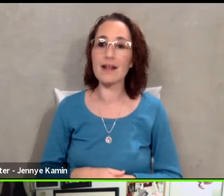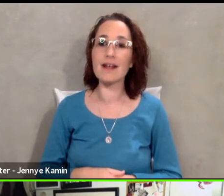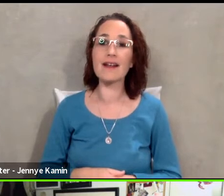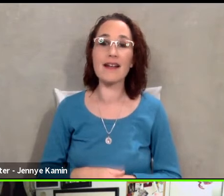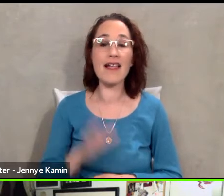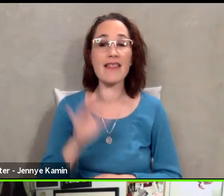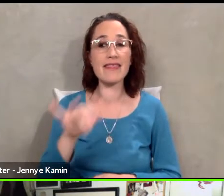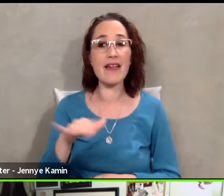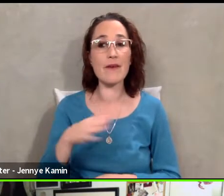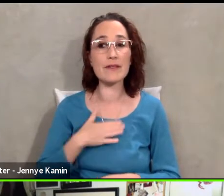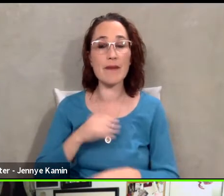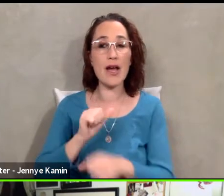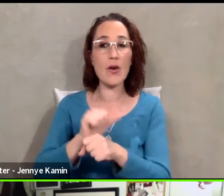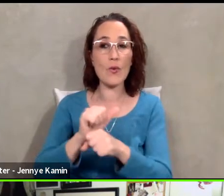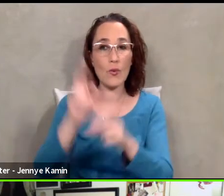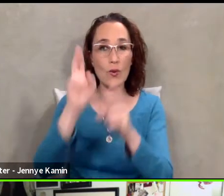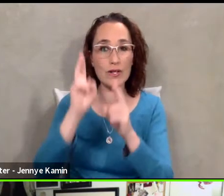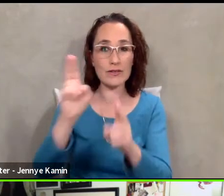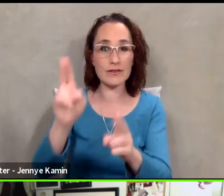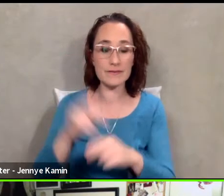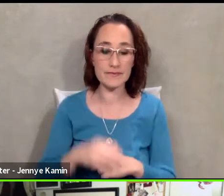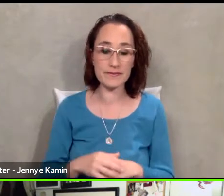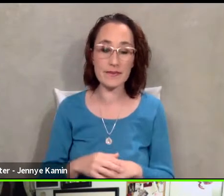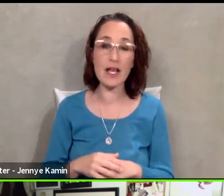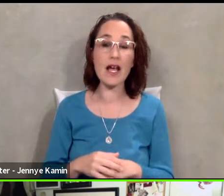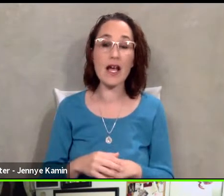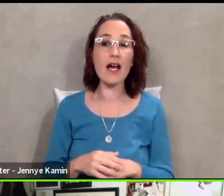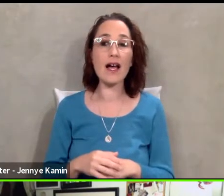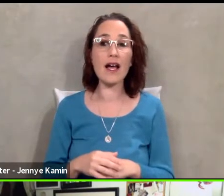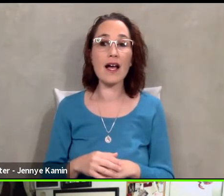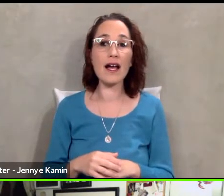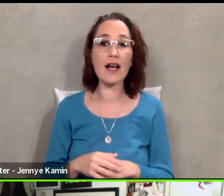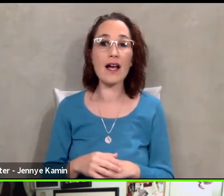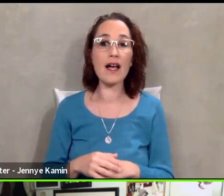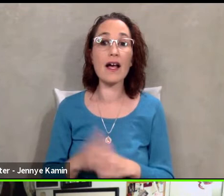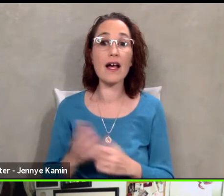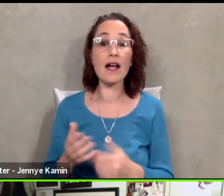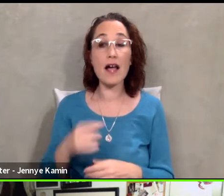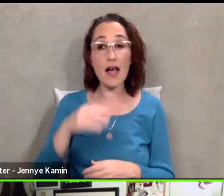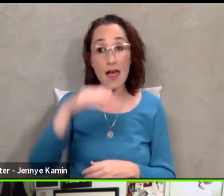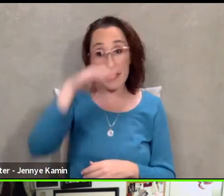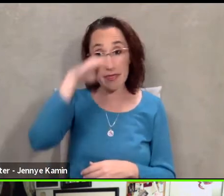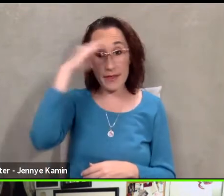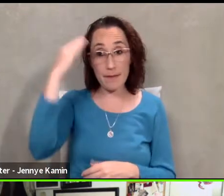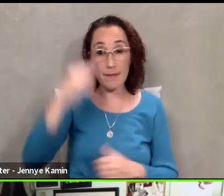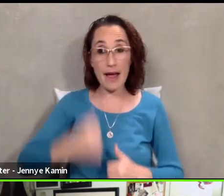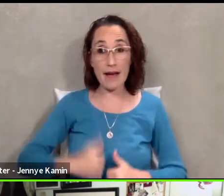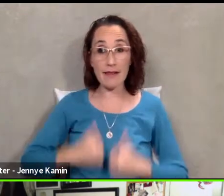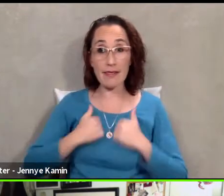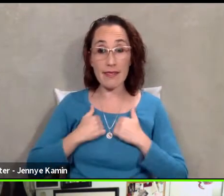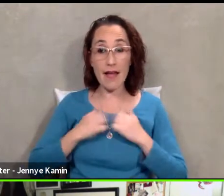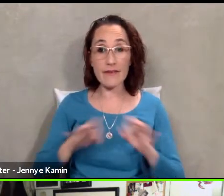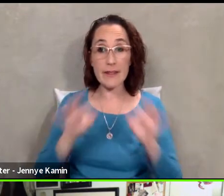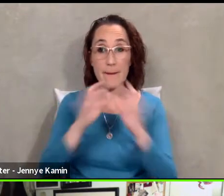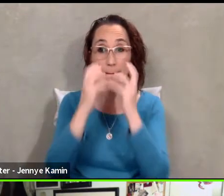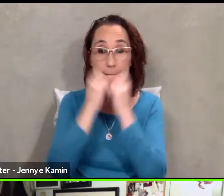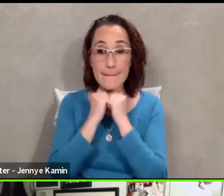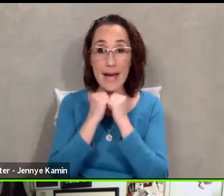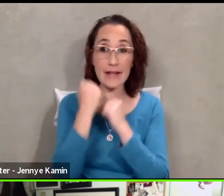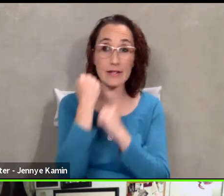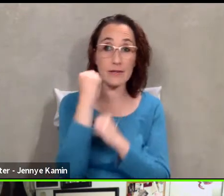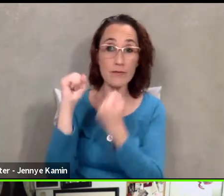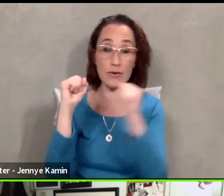tribute thing. The other thing that I did was when the Black Lives Matter uprising kicked off, I just